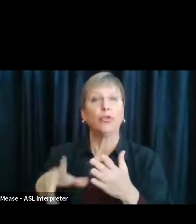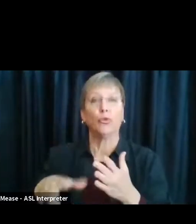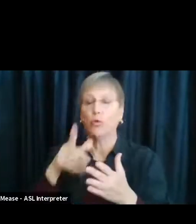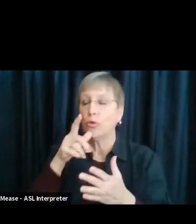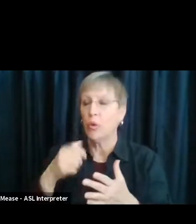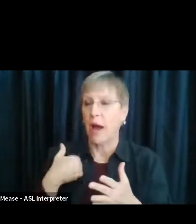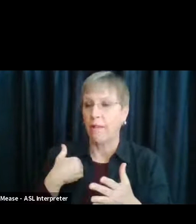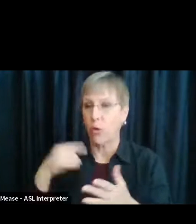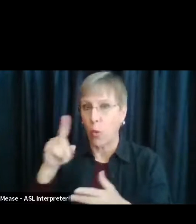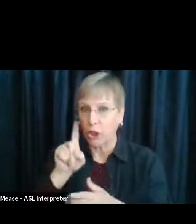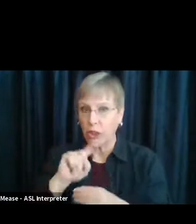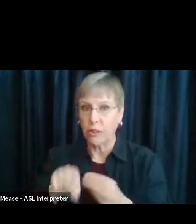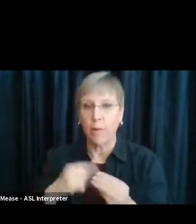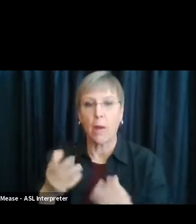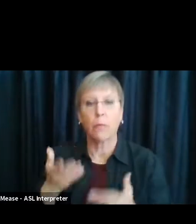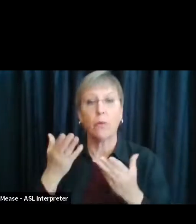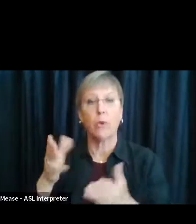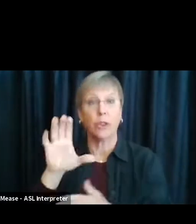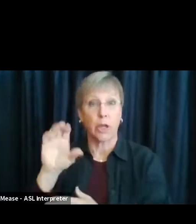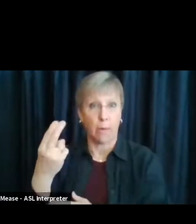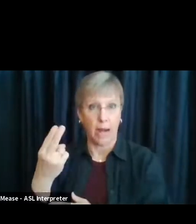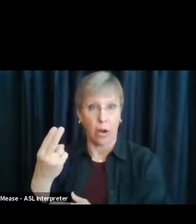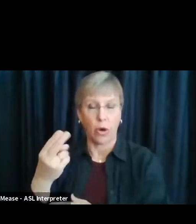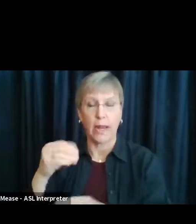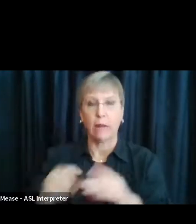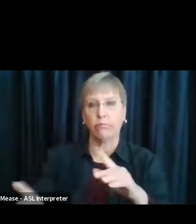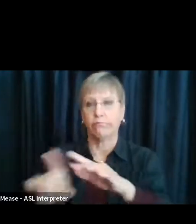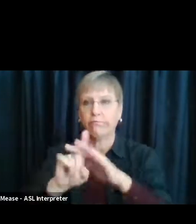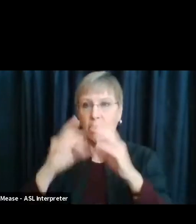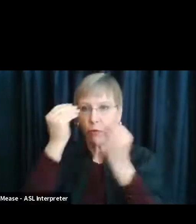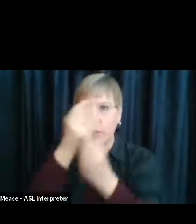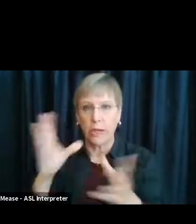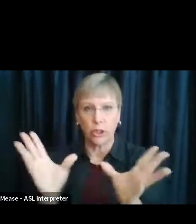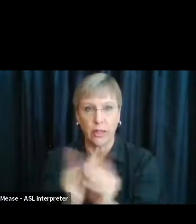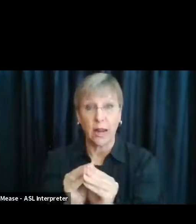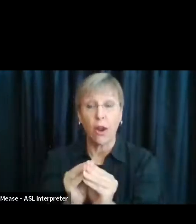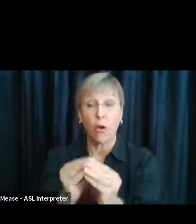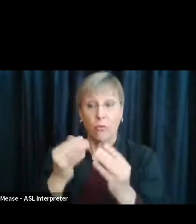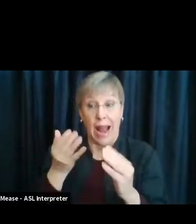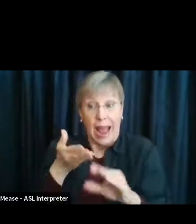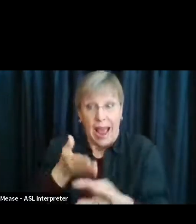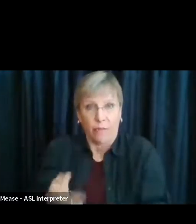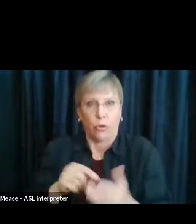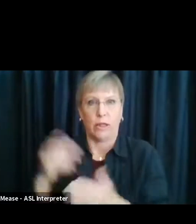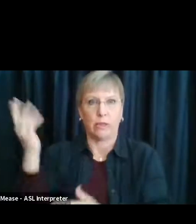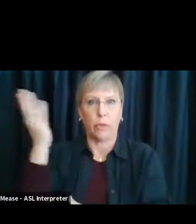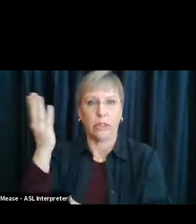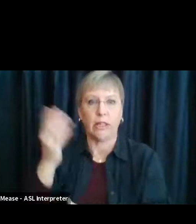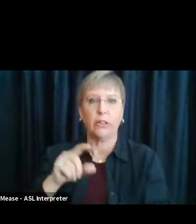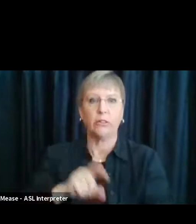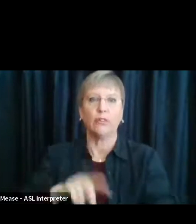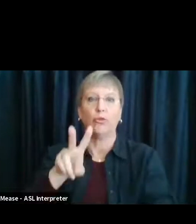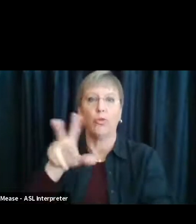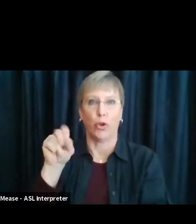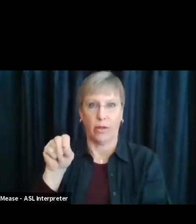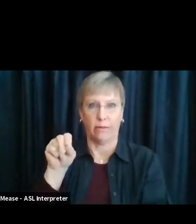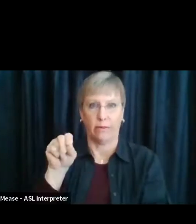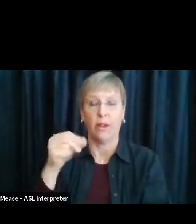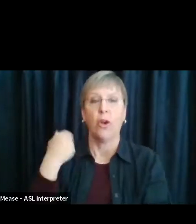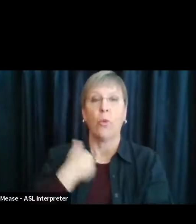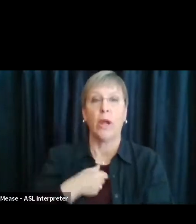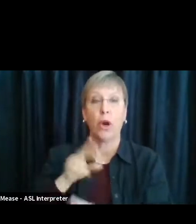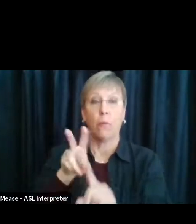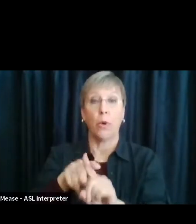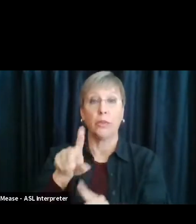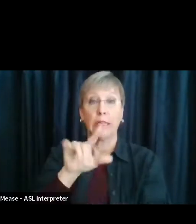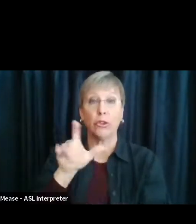about proposing a Common Hour in a drop-in info session immediately following this presentation at 2:30 p.m. We are posting